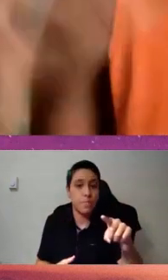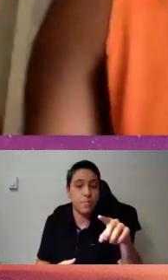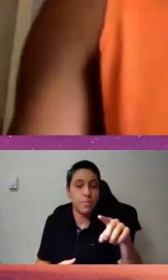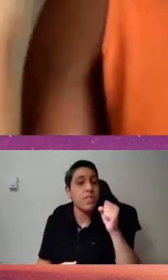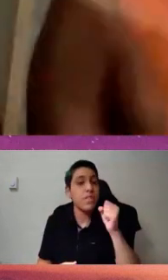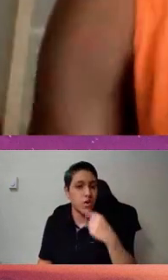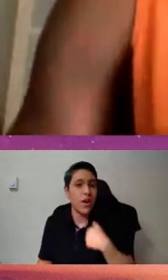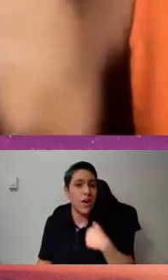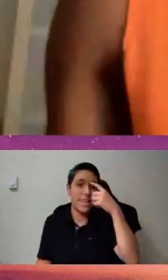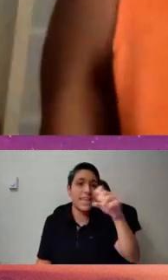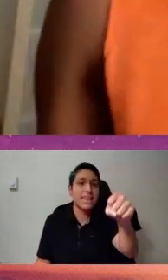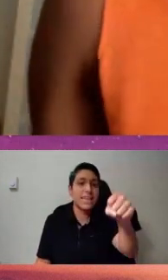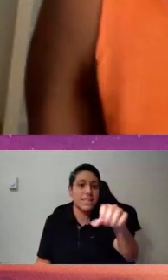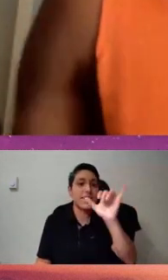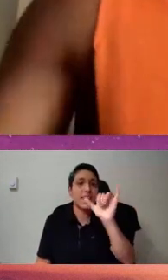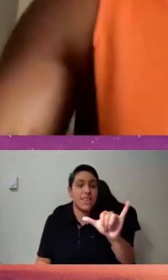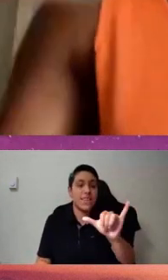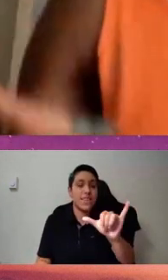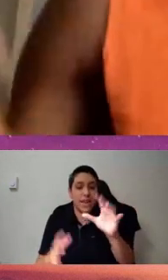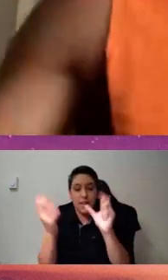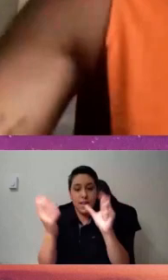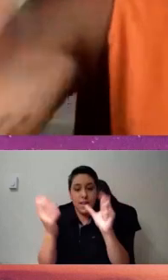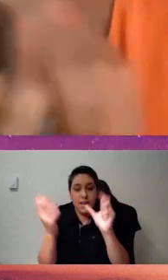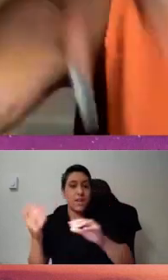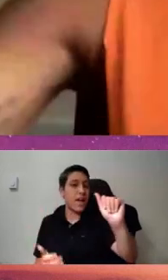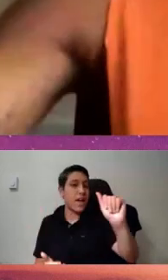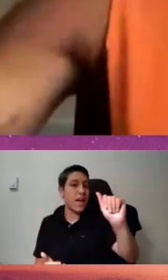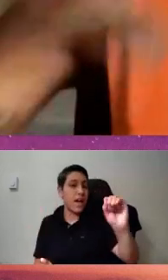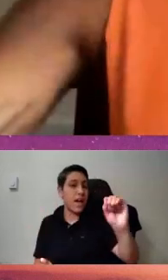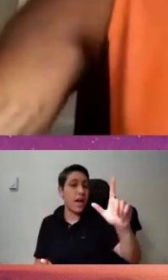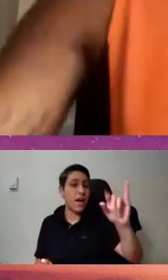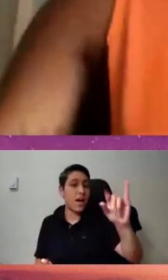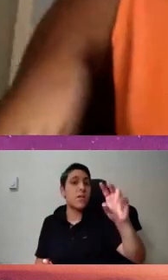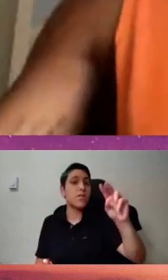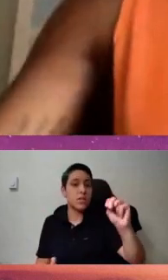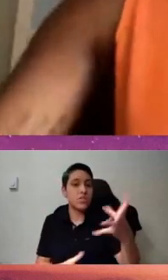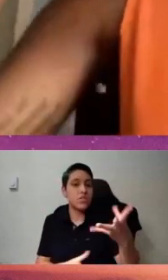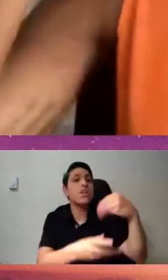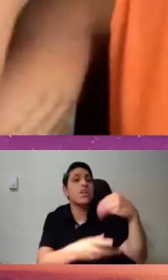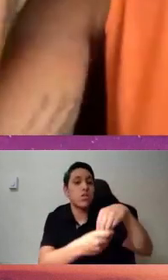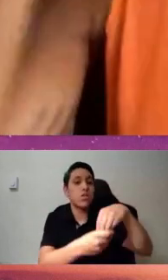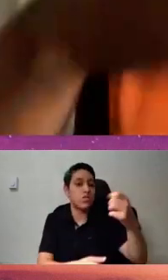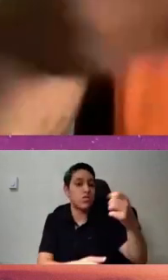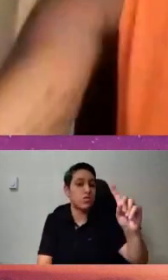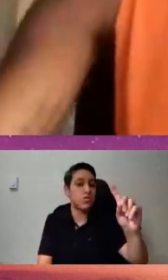Why are we dividing people like this? Why are we causing this